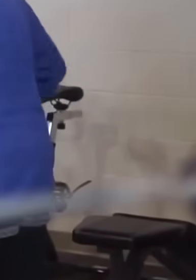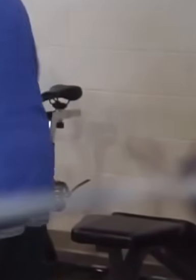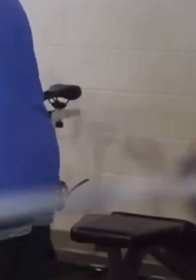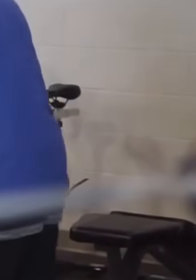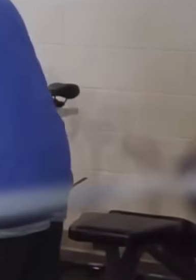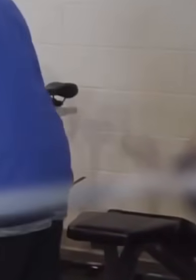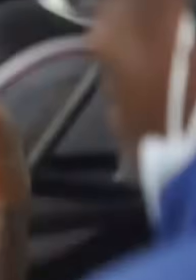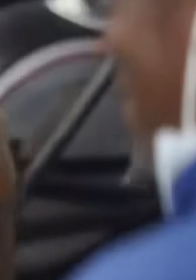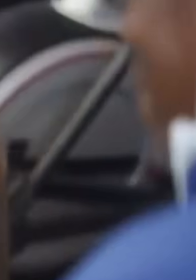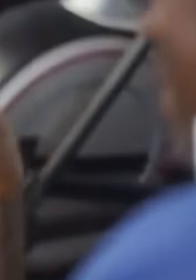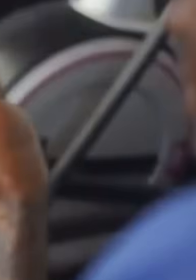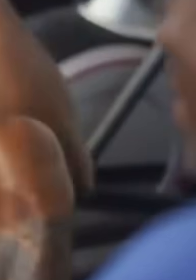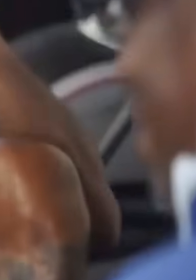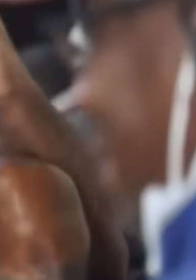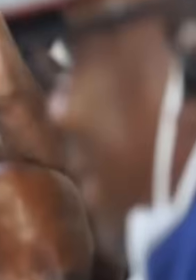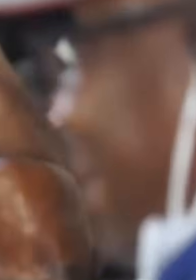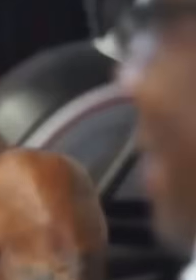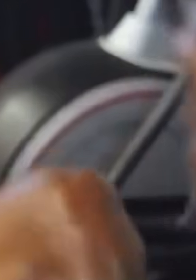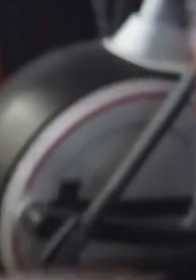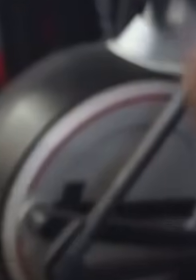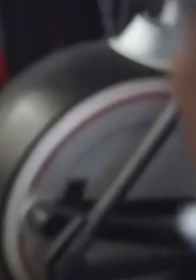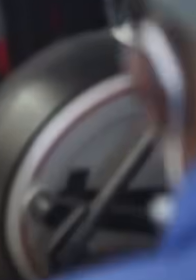lay the groundwork for the event.